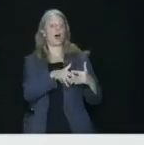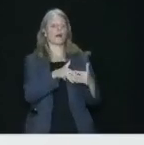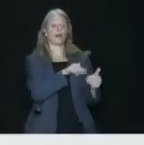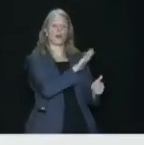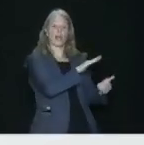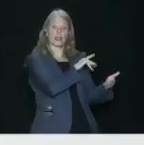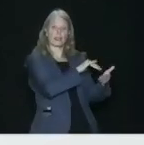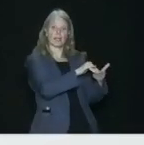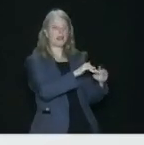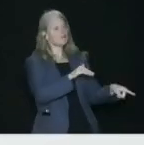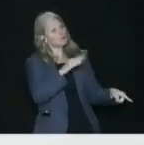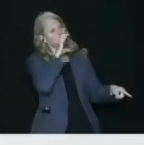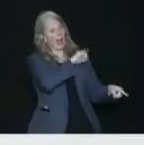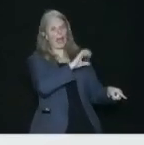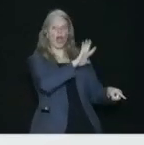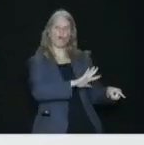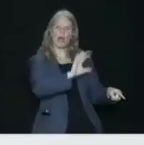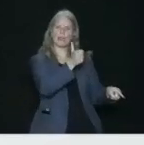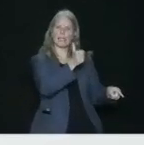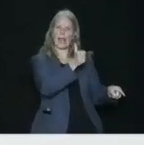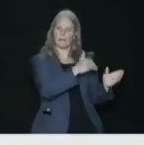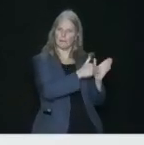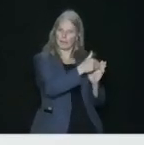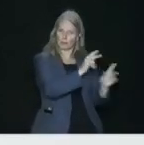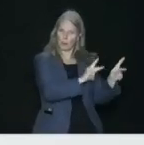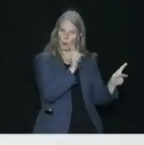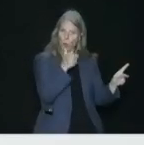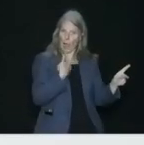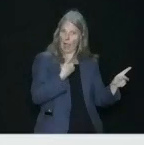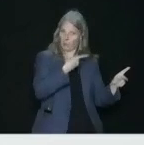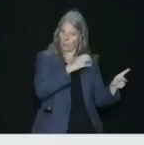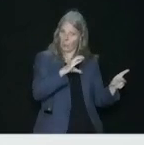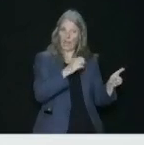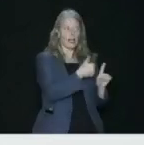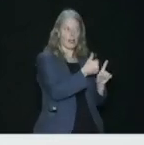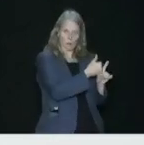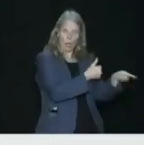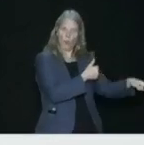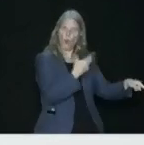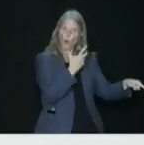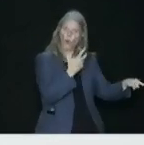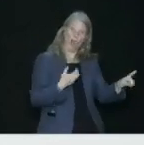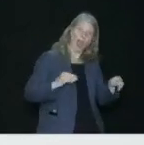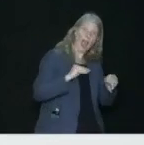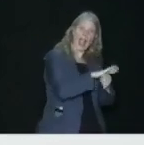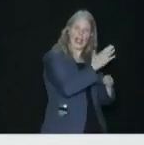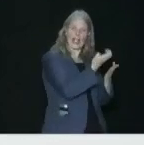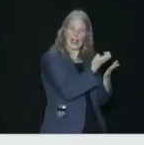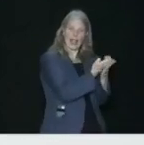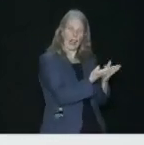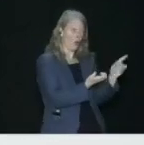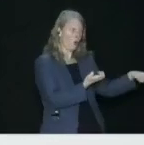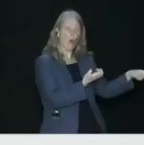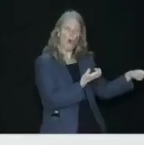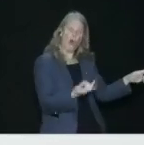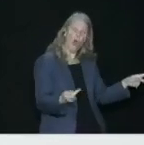suggest that 10 million people with long COVID could carry an economic cost of